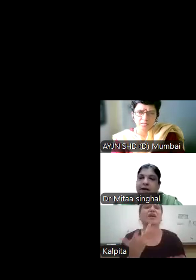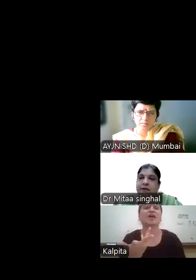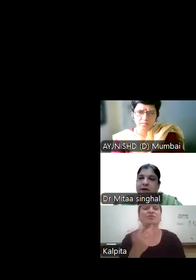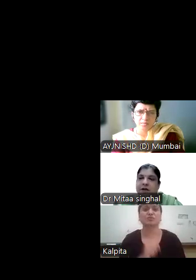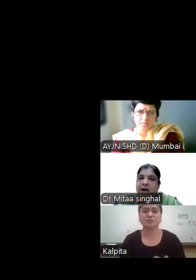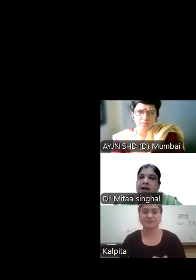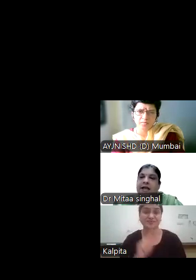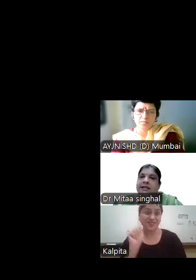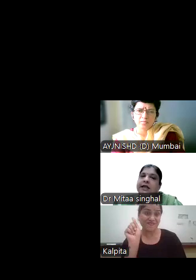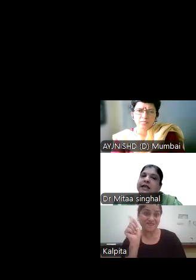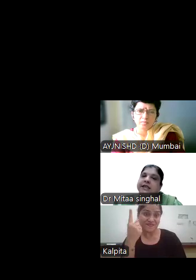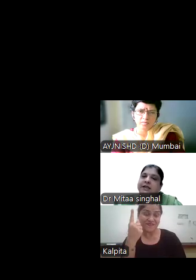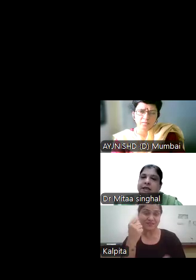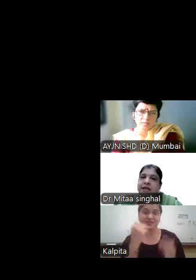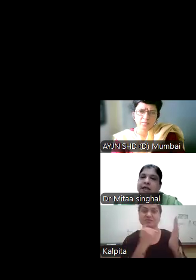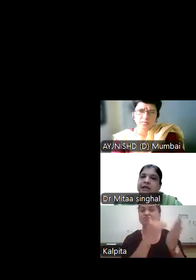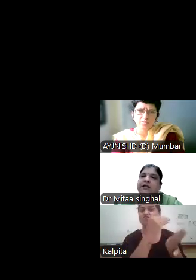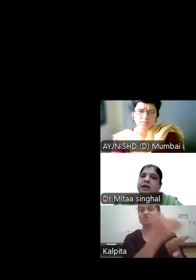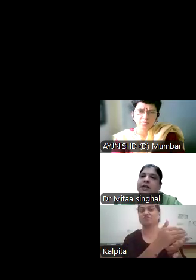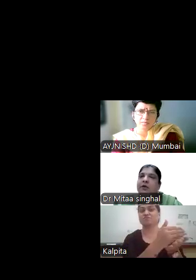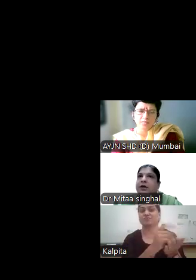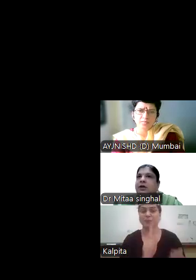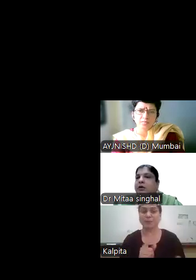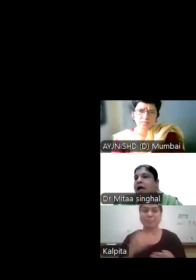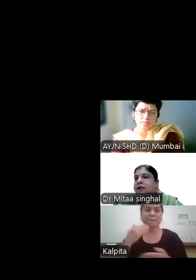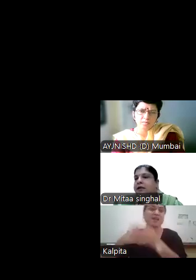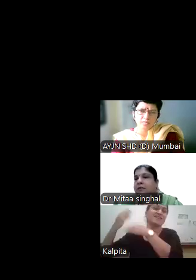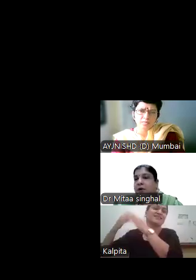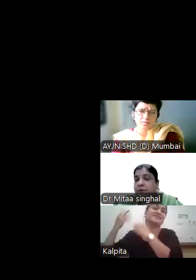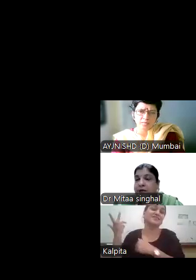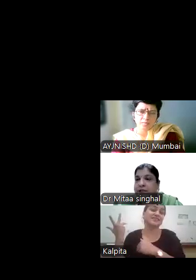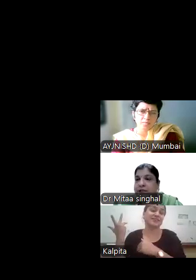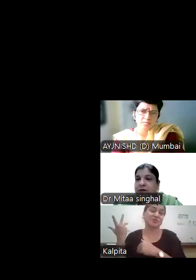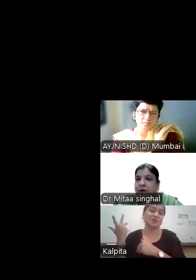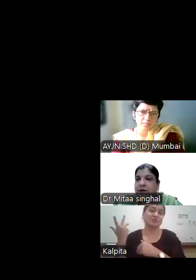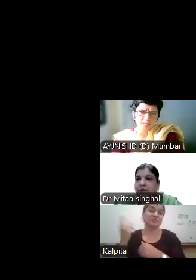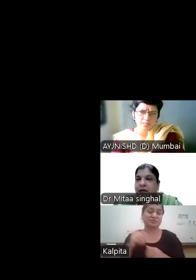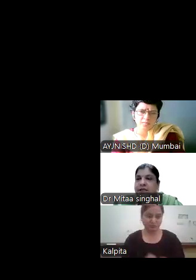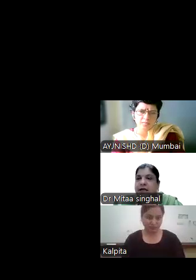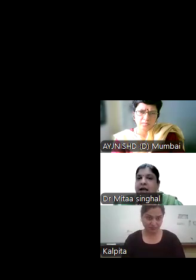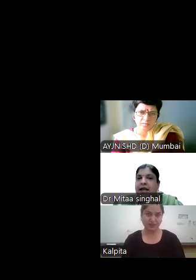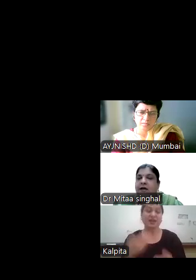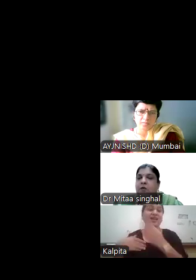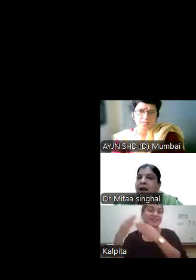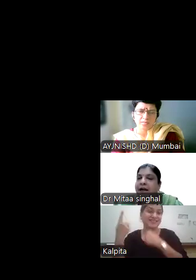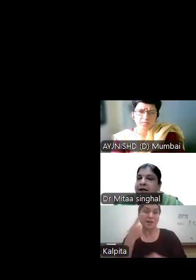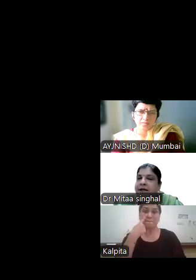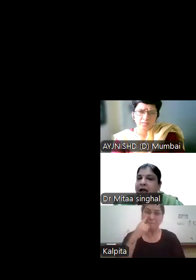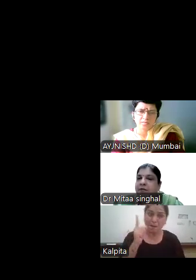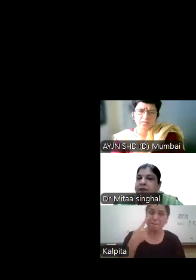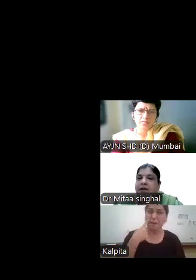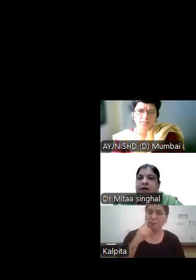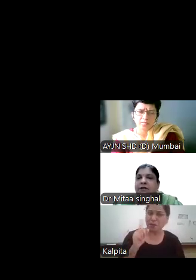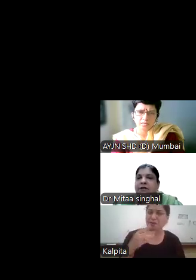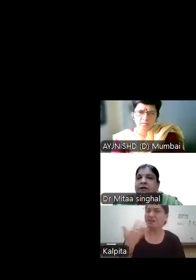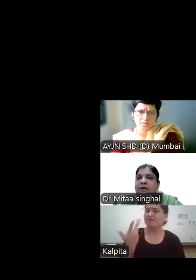start dealing with the child is a history taking. It is very important to gather the proper history from the parents, like why did it